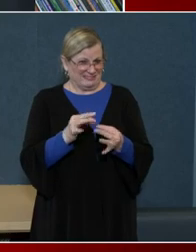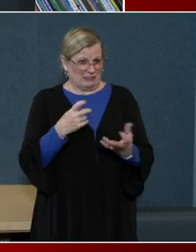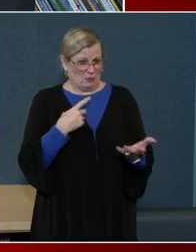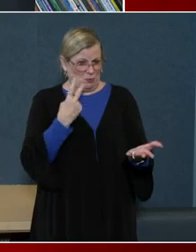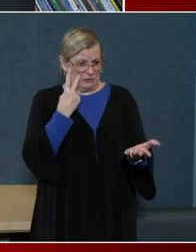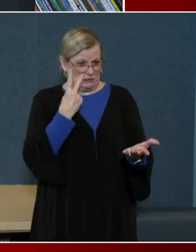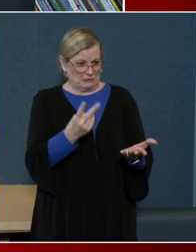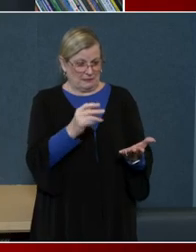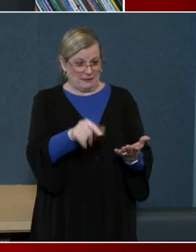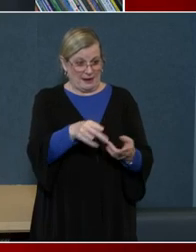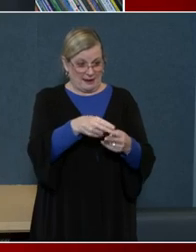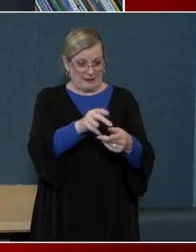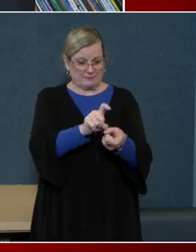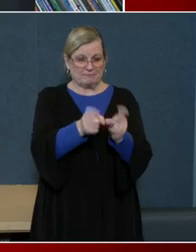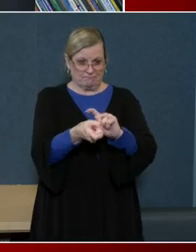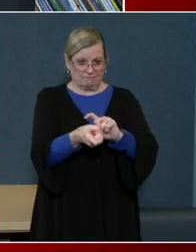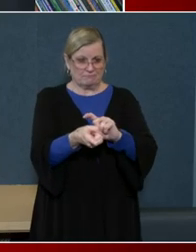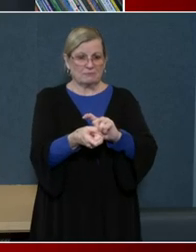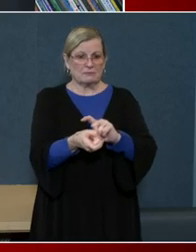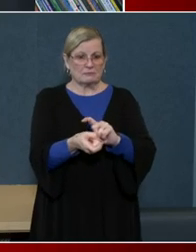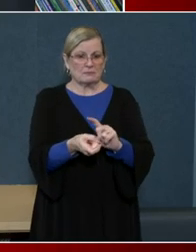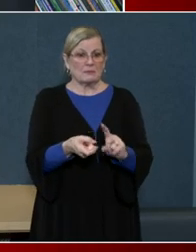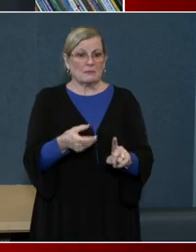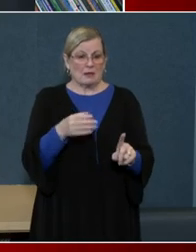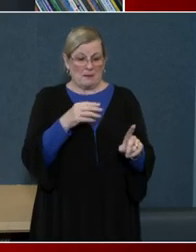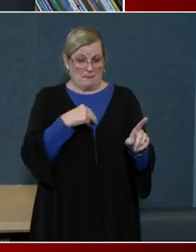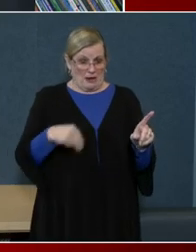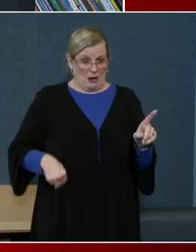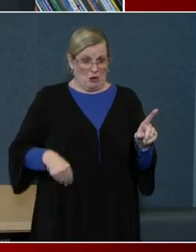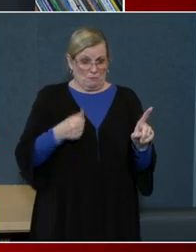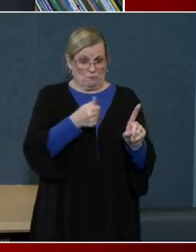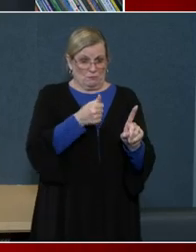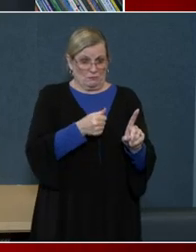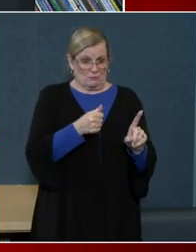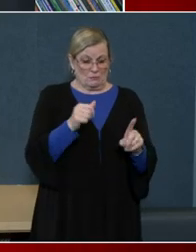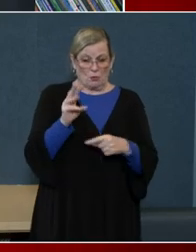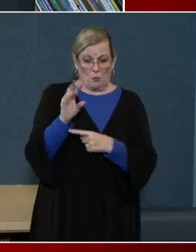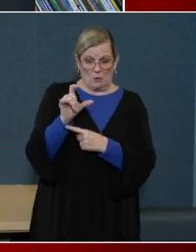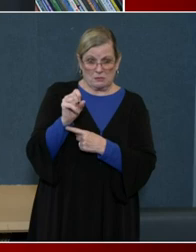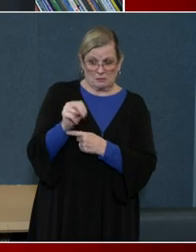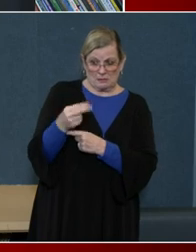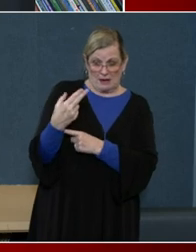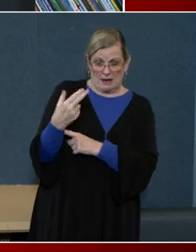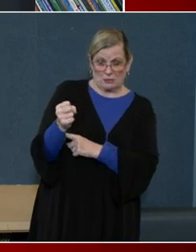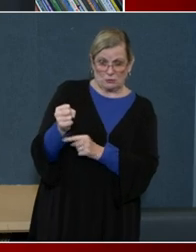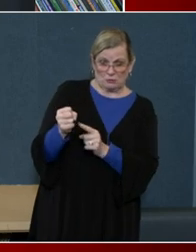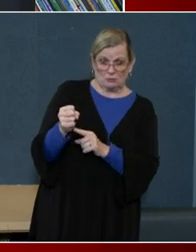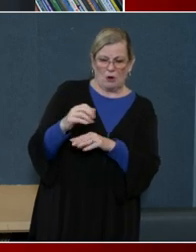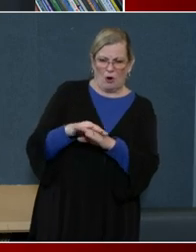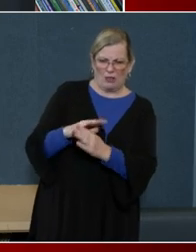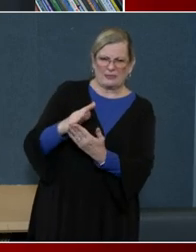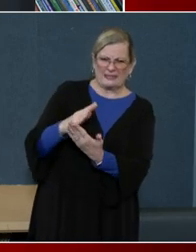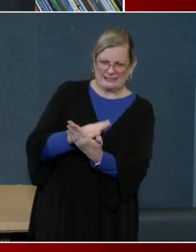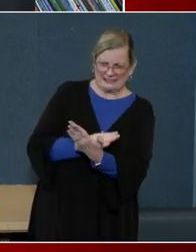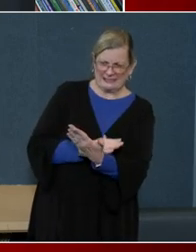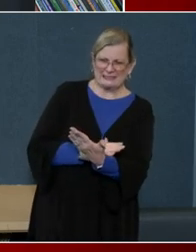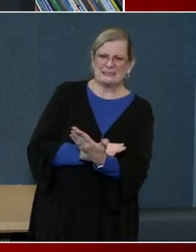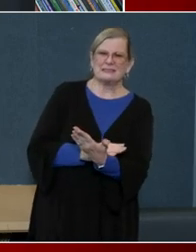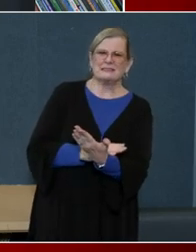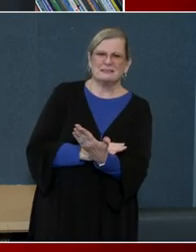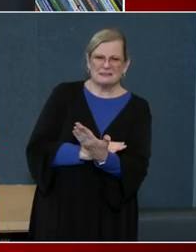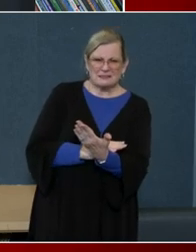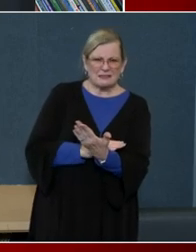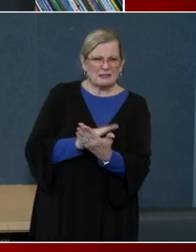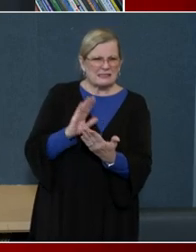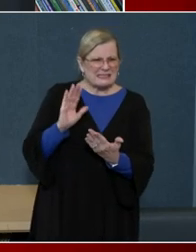group has listed Wilson on their list, so I'm wondering why you... I mean, I know there's been a lot of attention on Wilson, but I'm just wondering why the